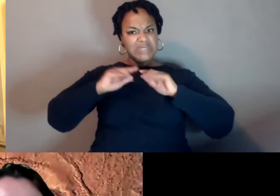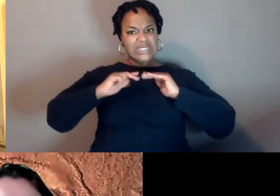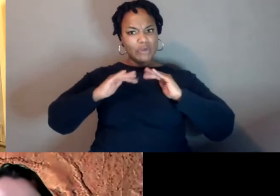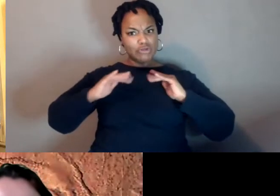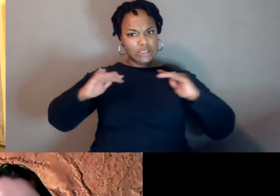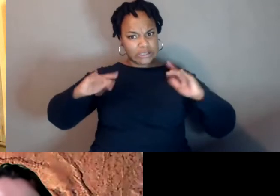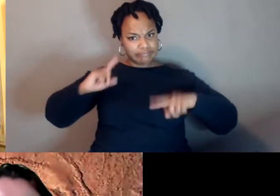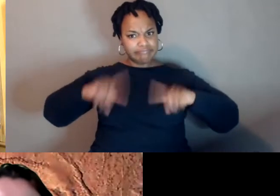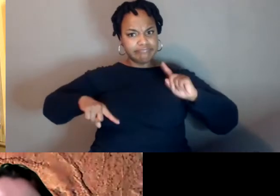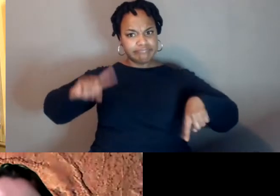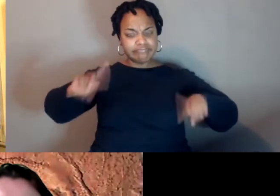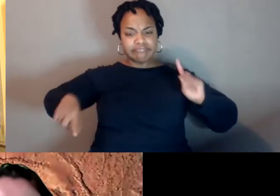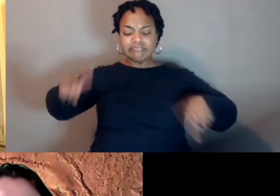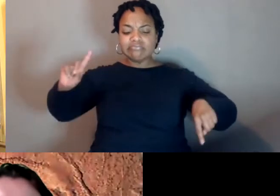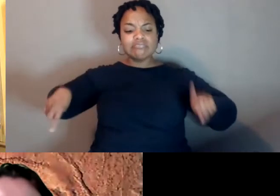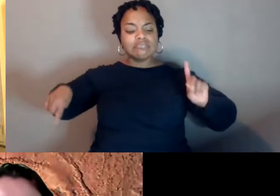effort and